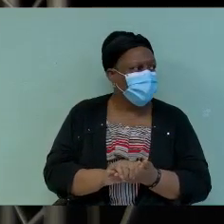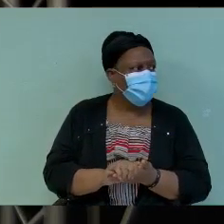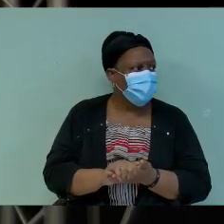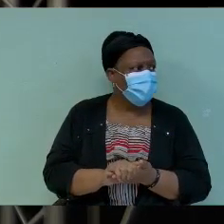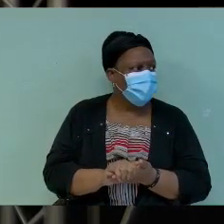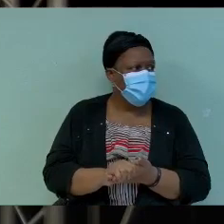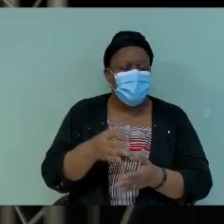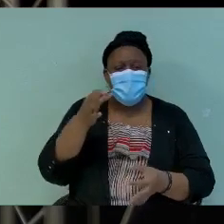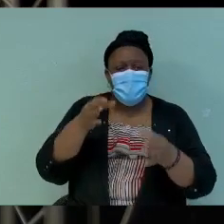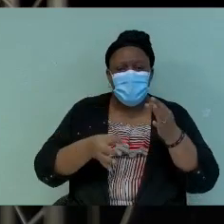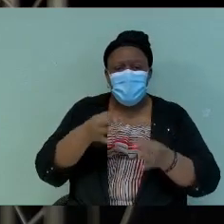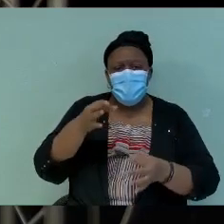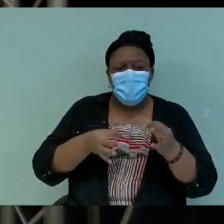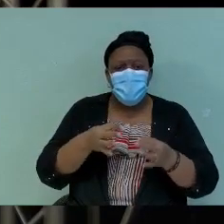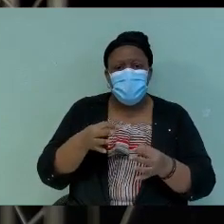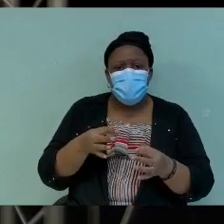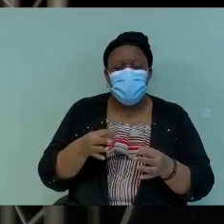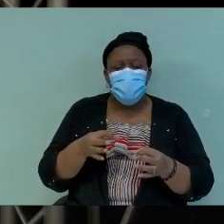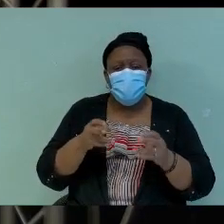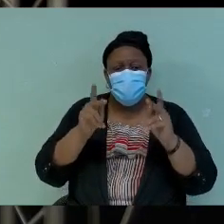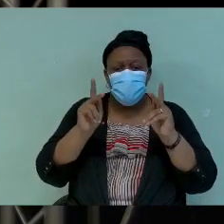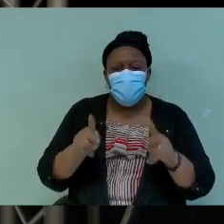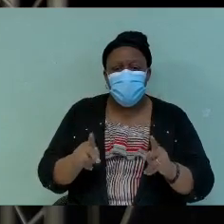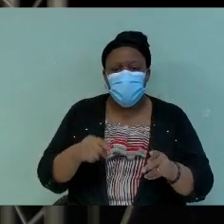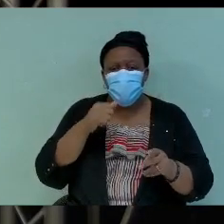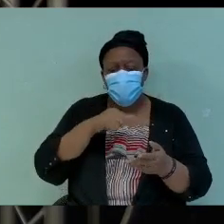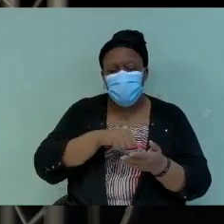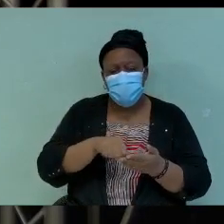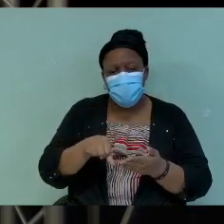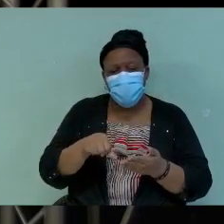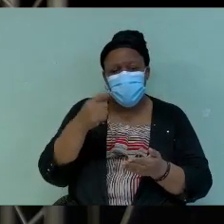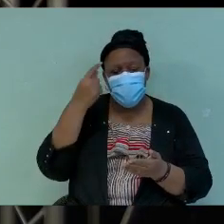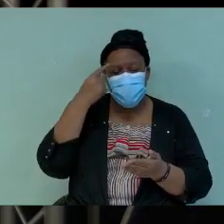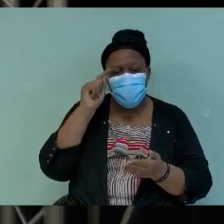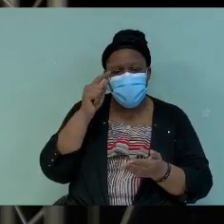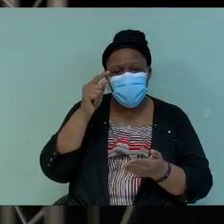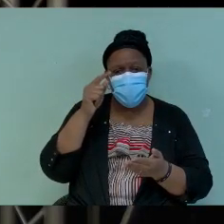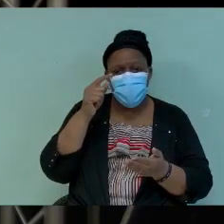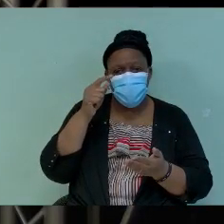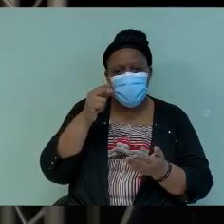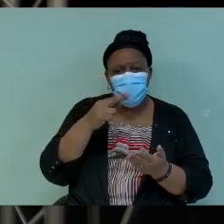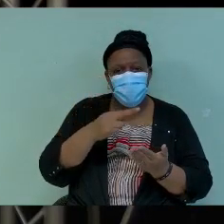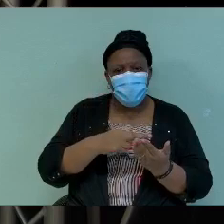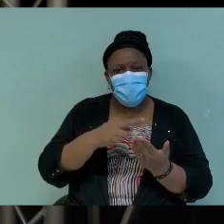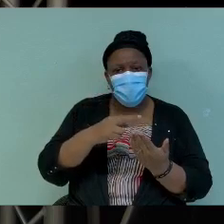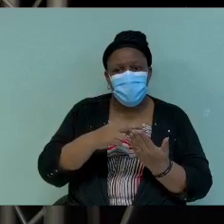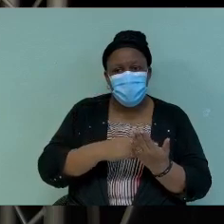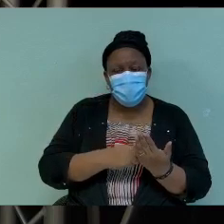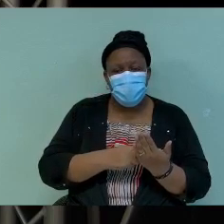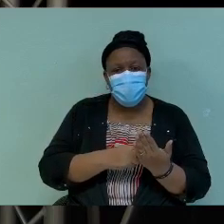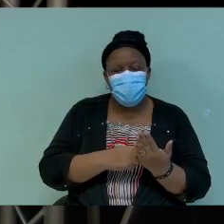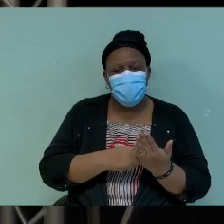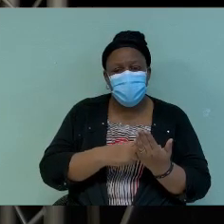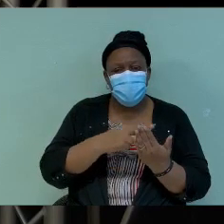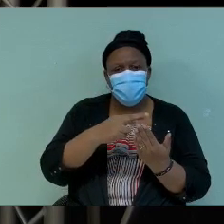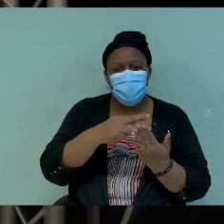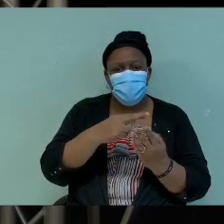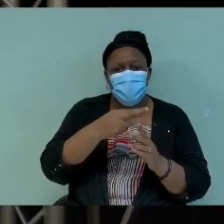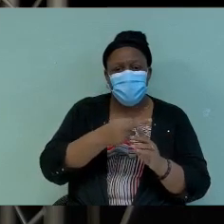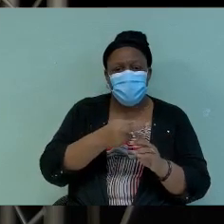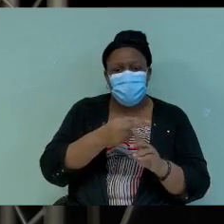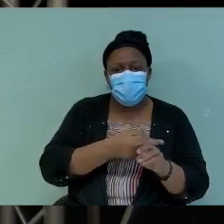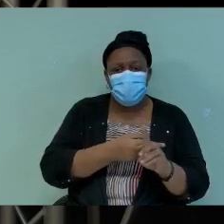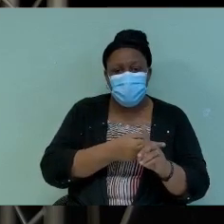who pay over 1,000 plus for rent and who are receiving the